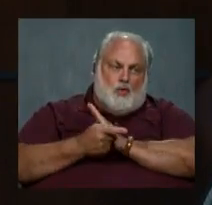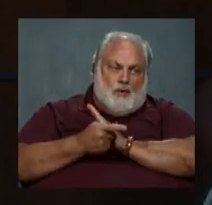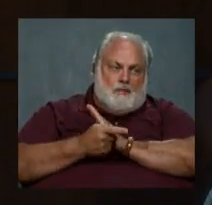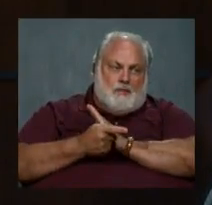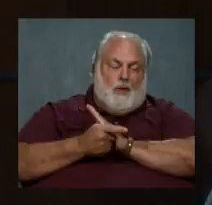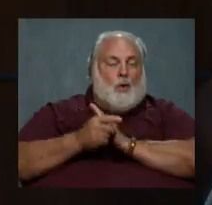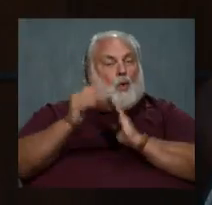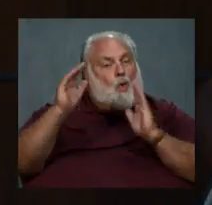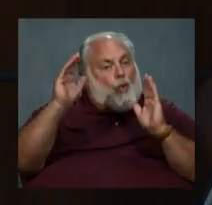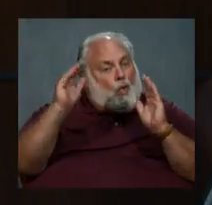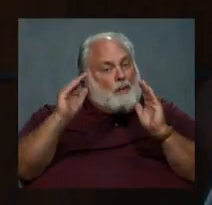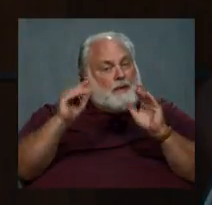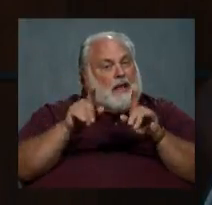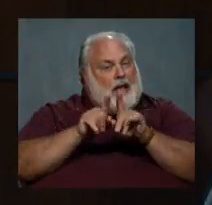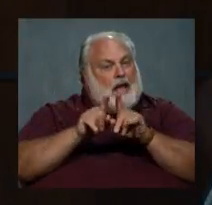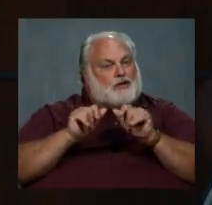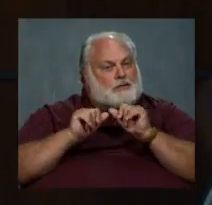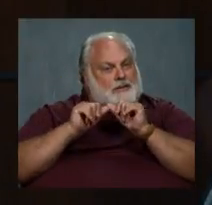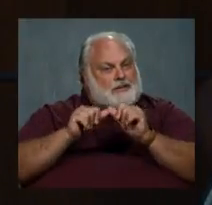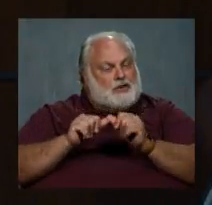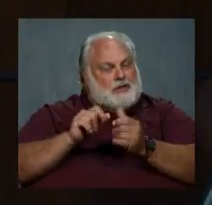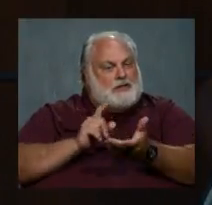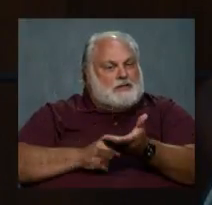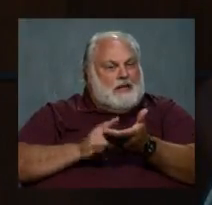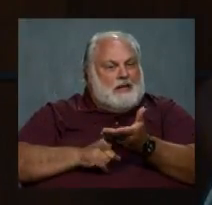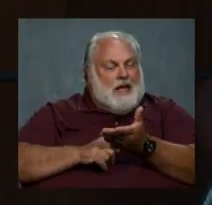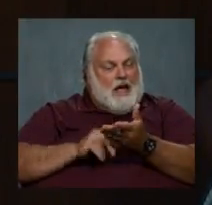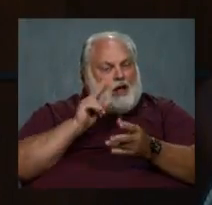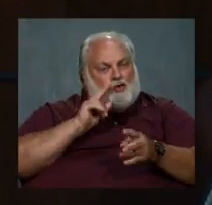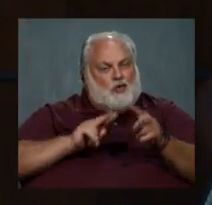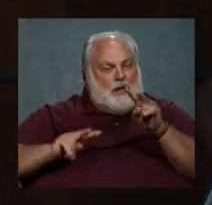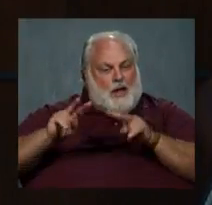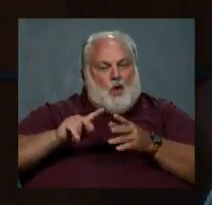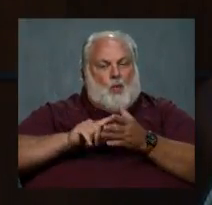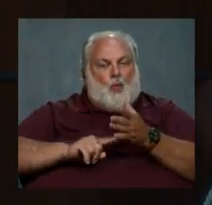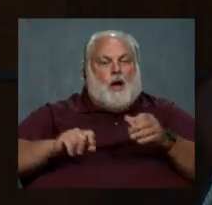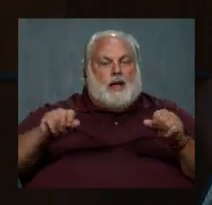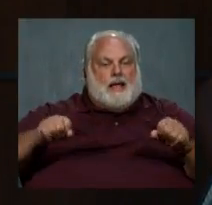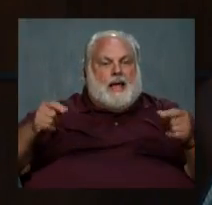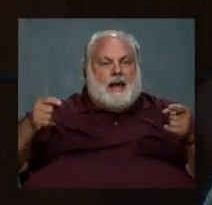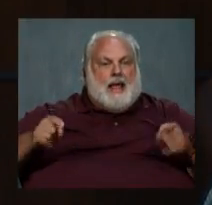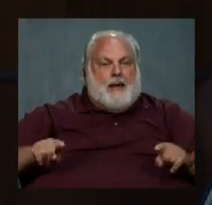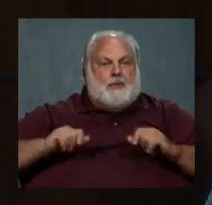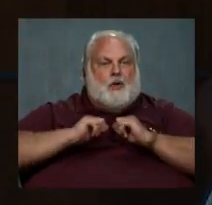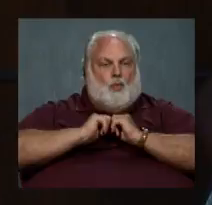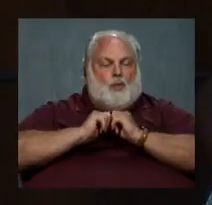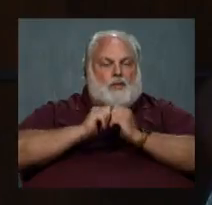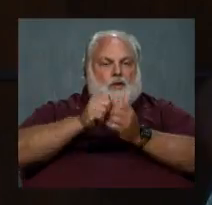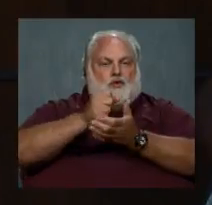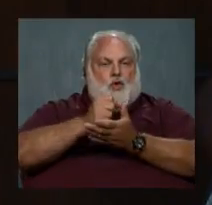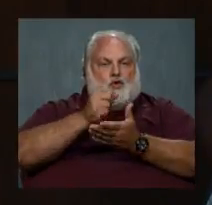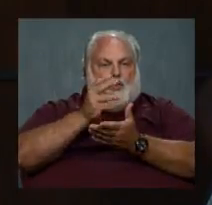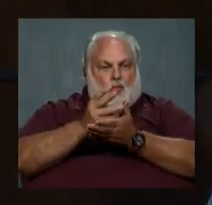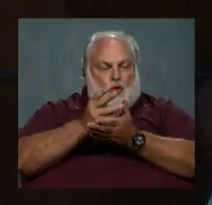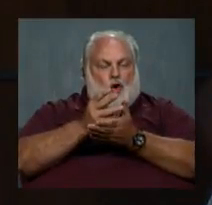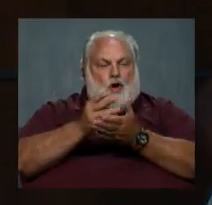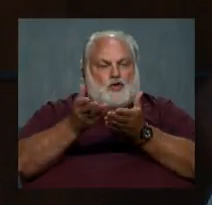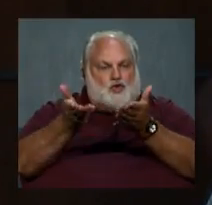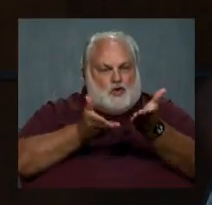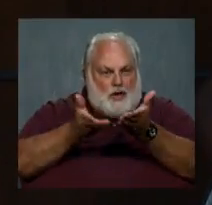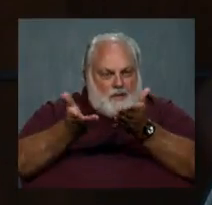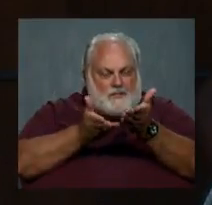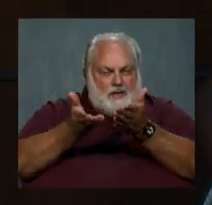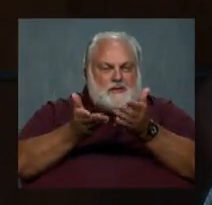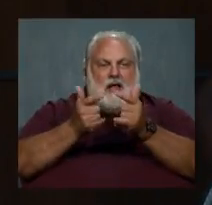But hopefully as you begin discussing and looking at what can be accomplished with the social services and other things that are going to